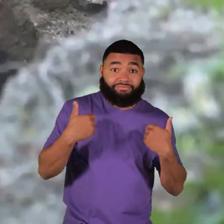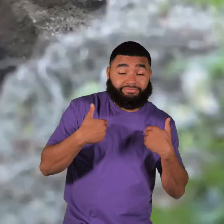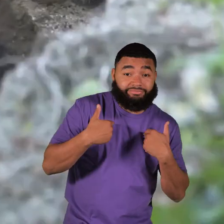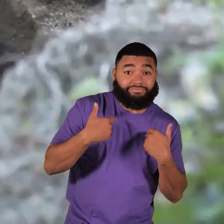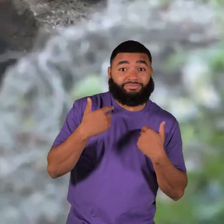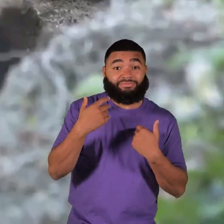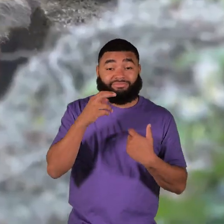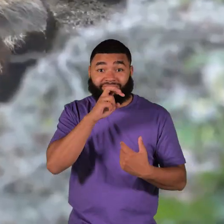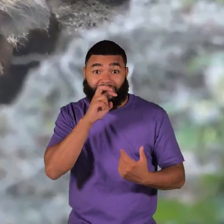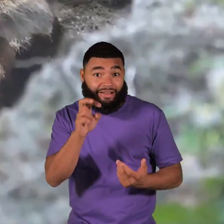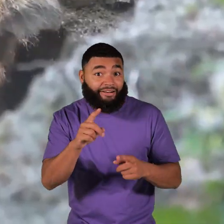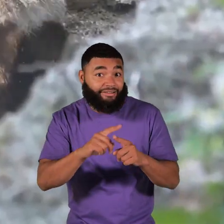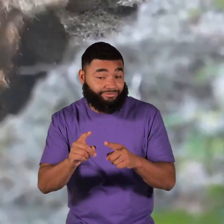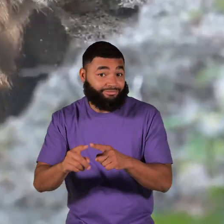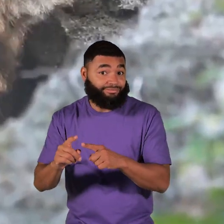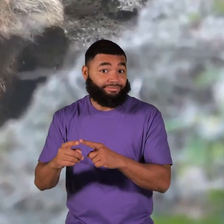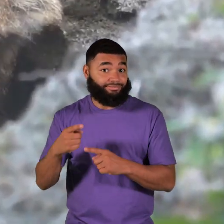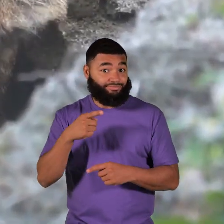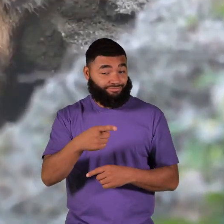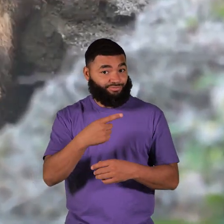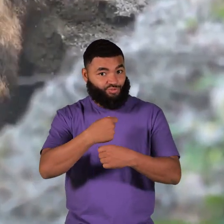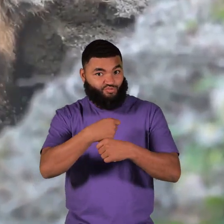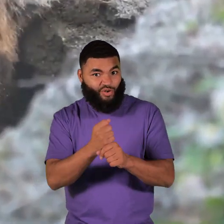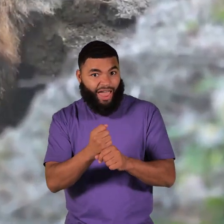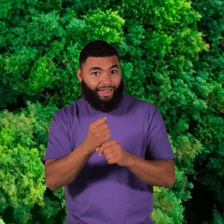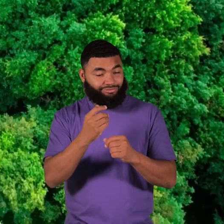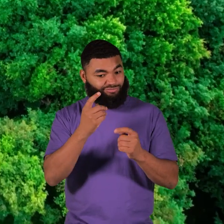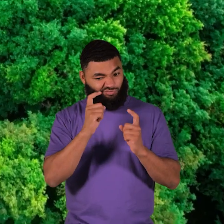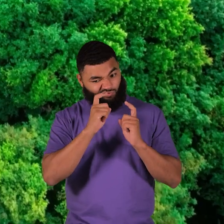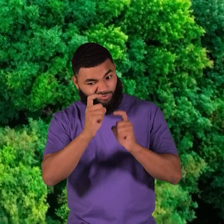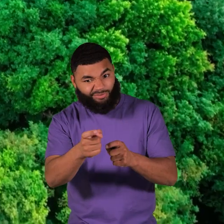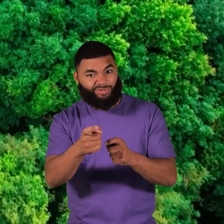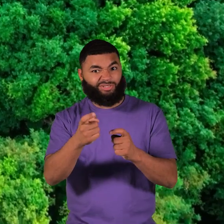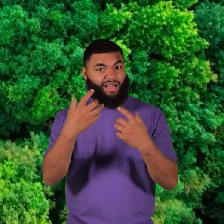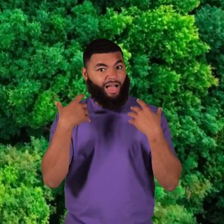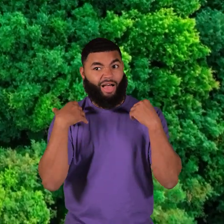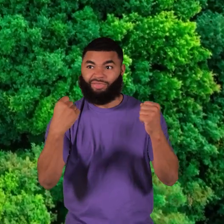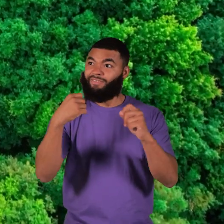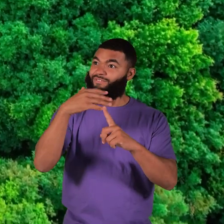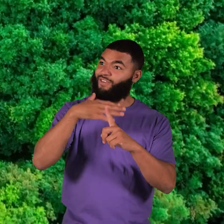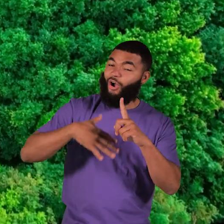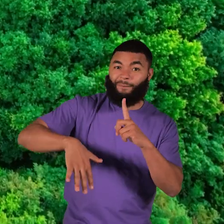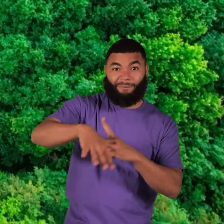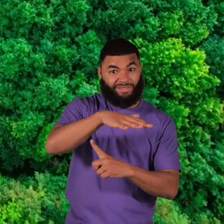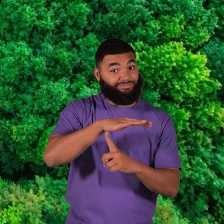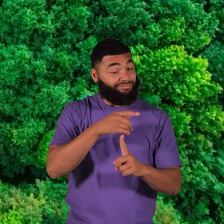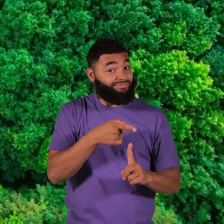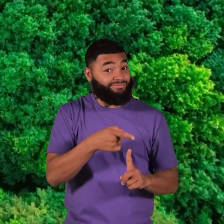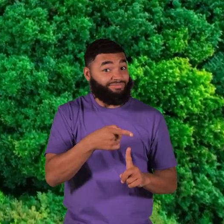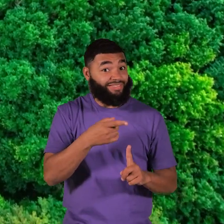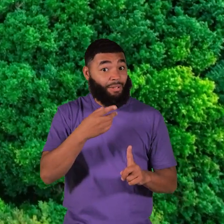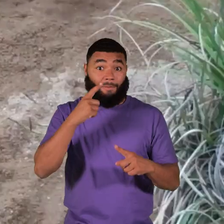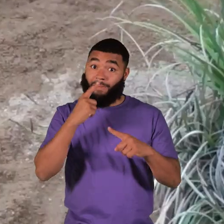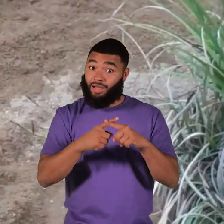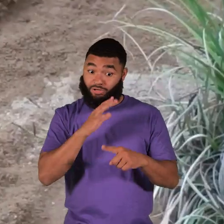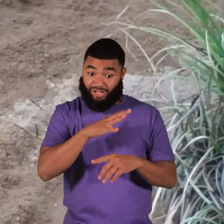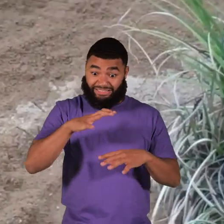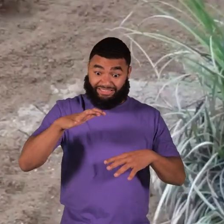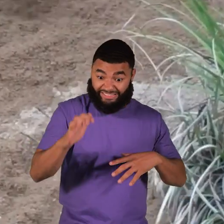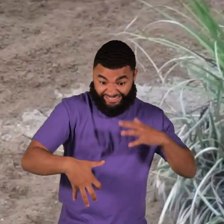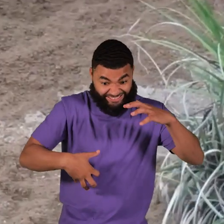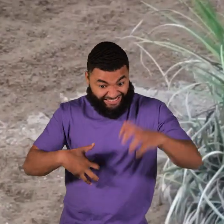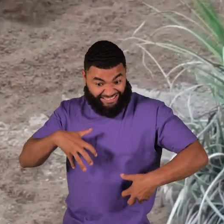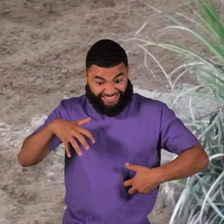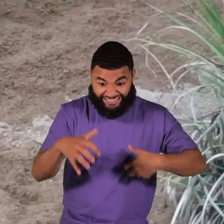They create micro-habitats that support biodiversity and contribute to the overall health of their environment. Plus,